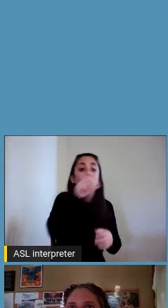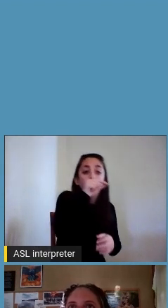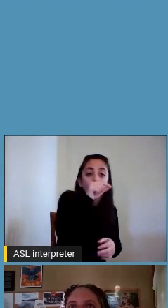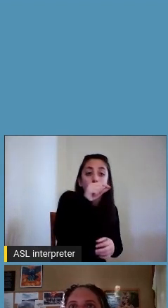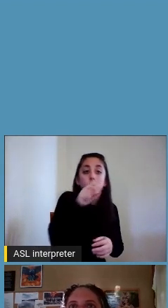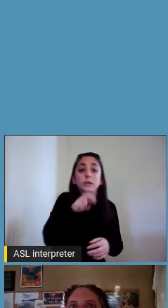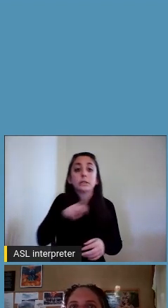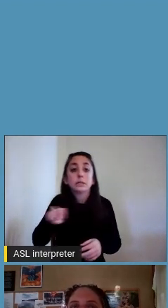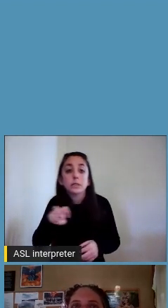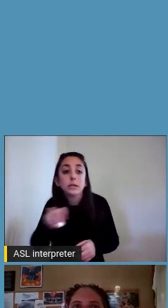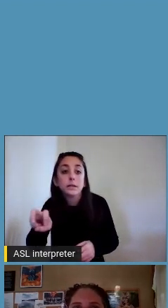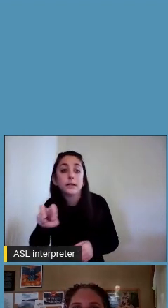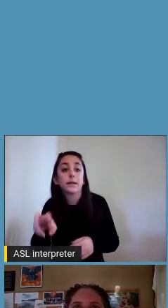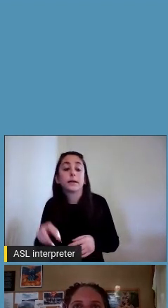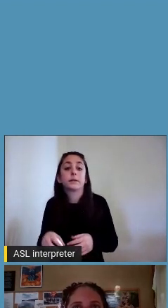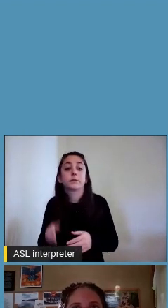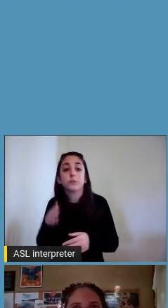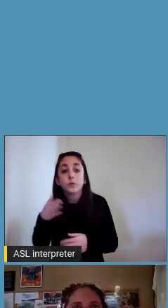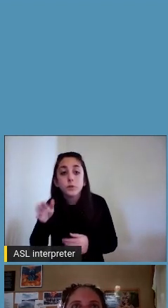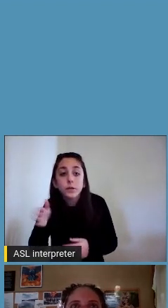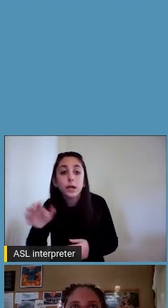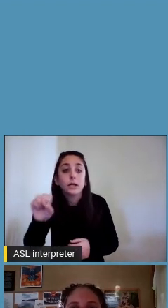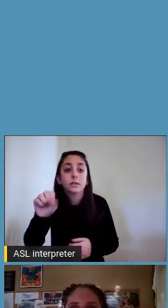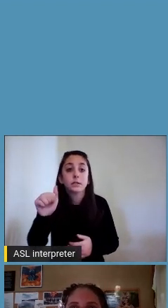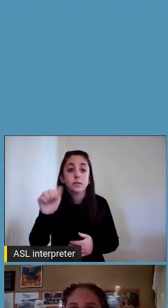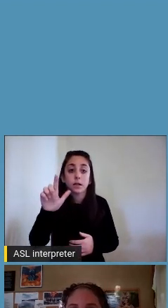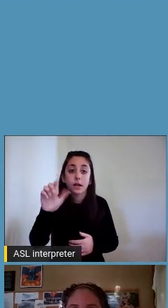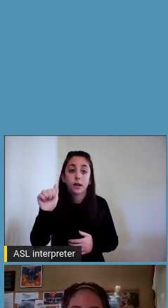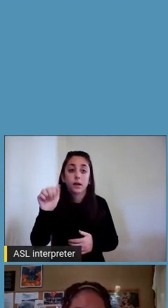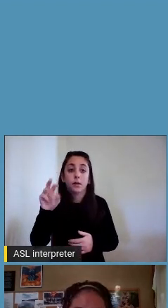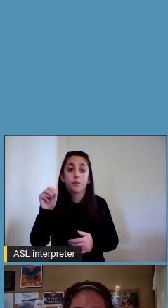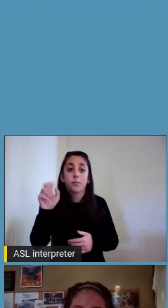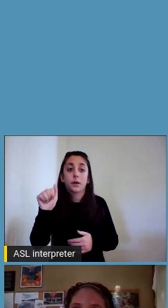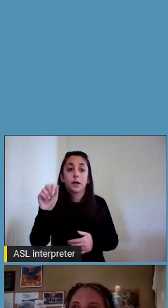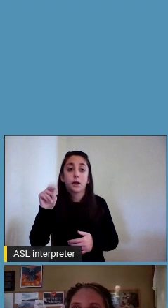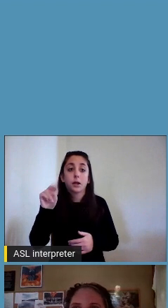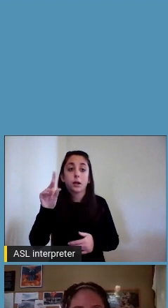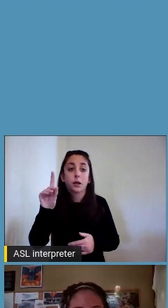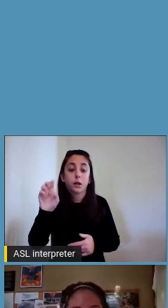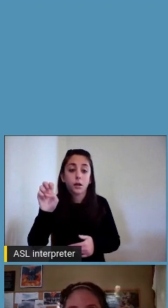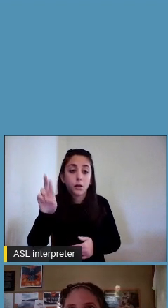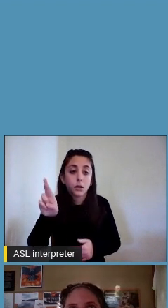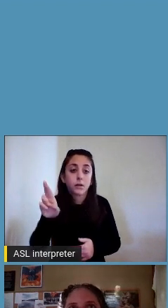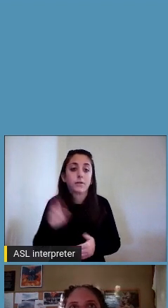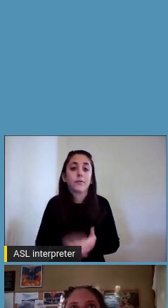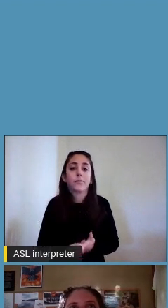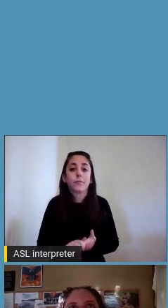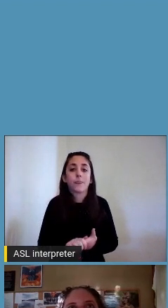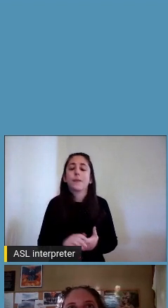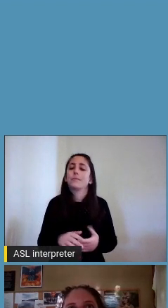salamander. And this in particular is Aldo, the American kestrel. He's so handsome.